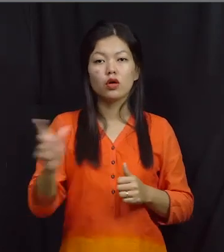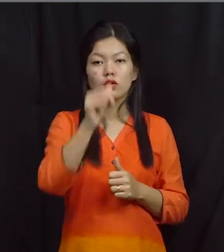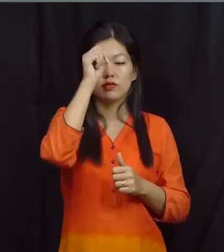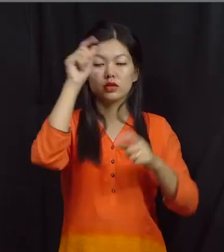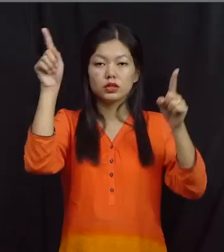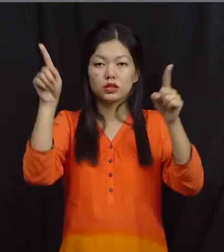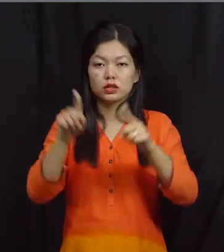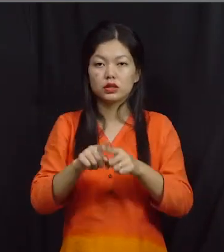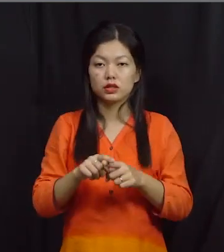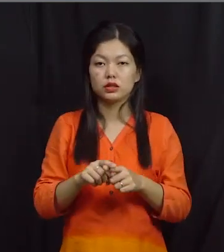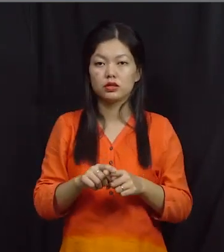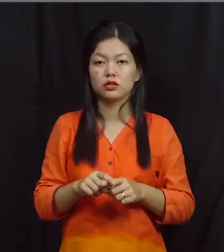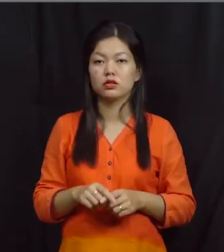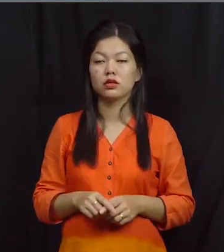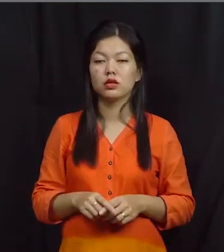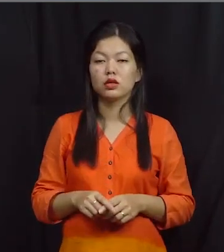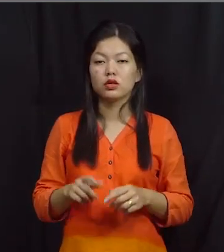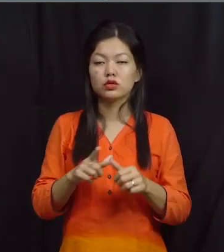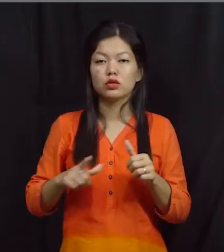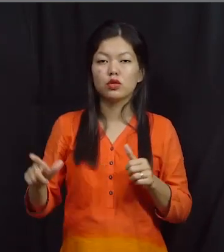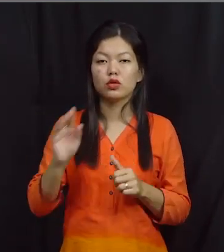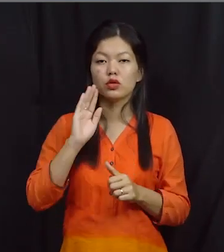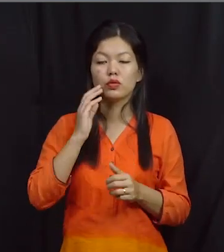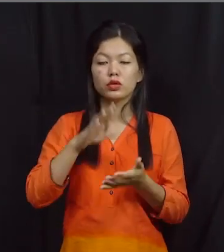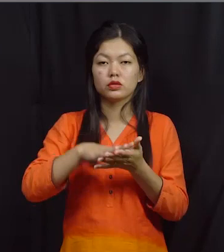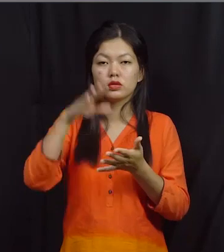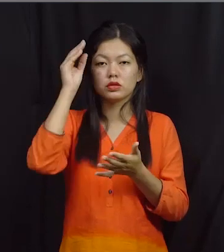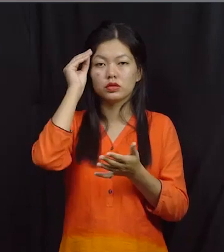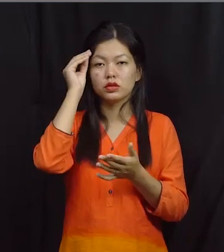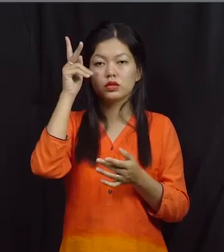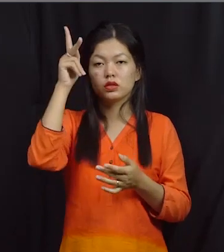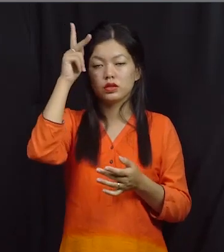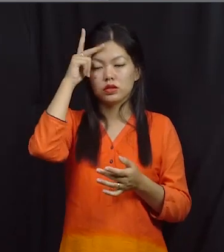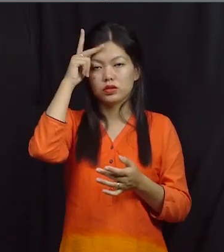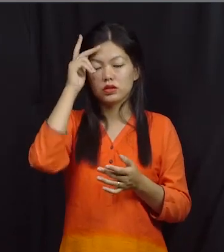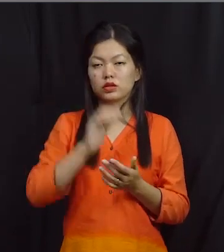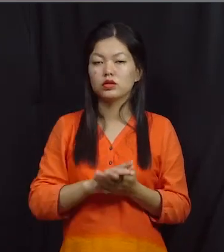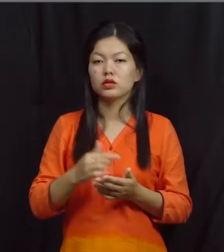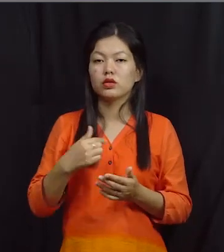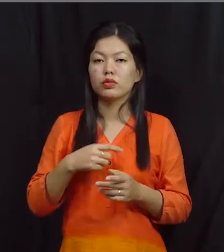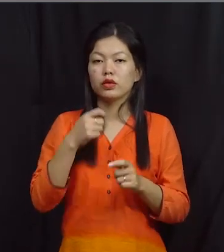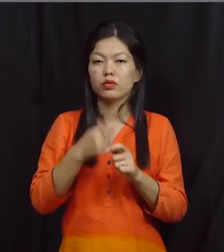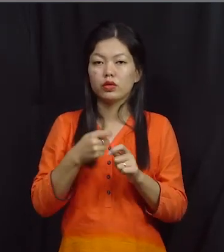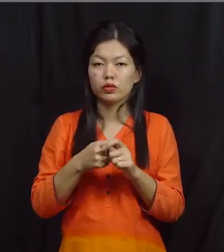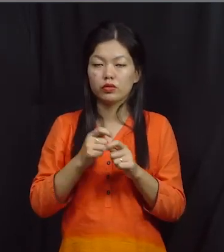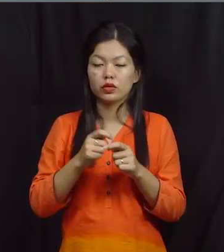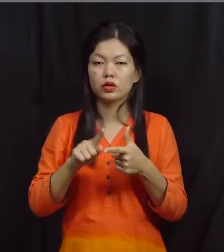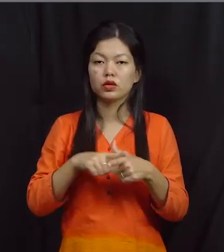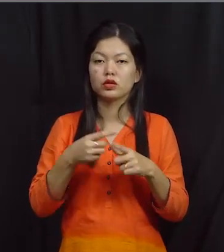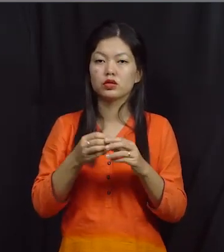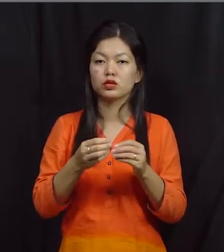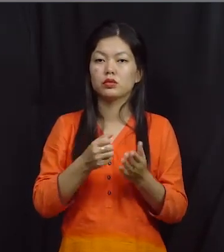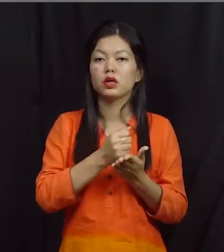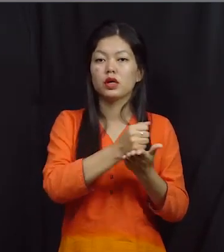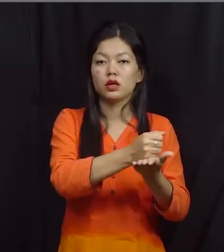by becoming educated, by enhancing our career, we contribute to the Indian economy or the Indian society, isn't it?